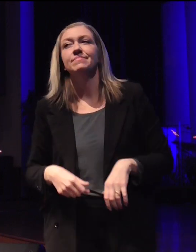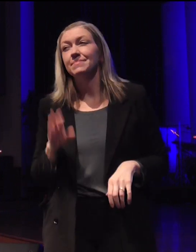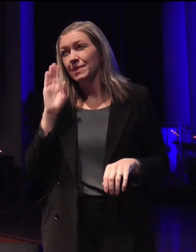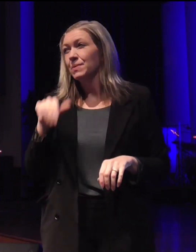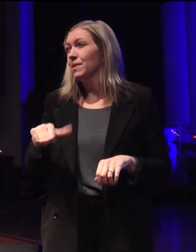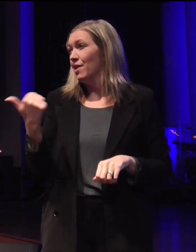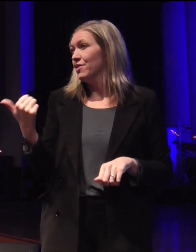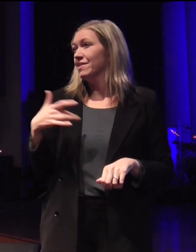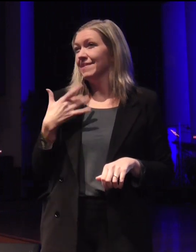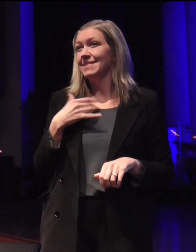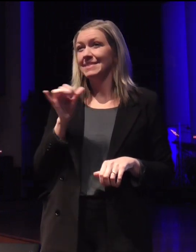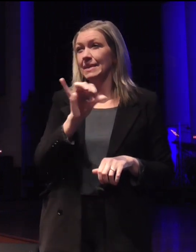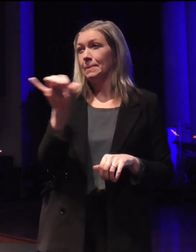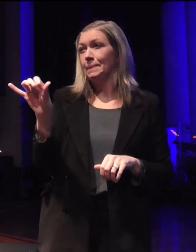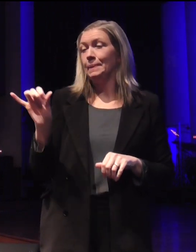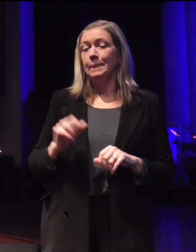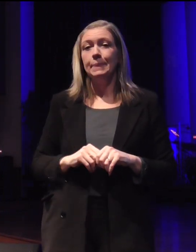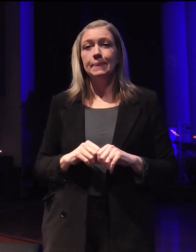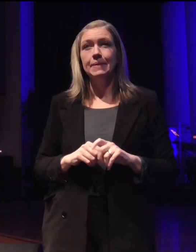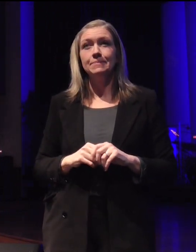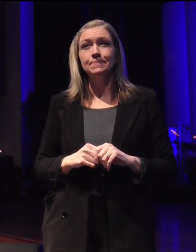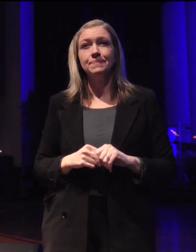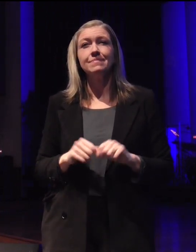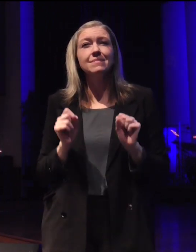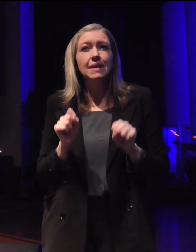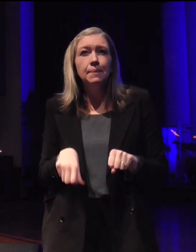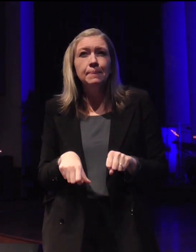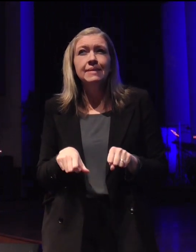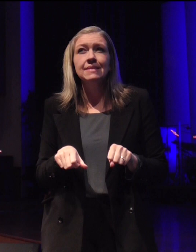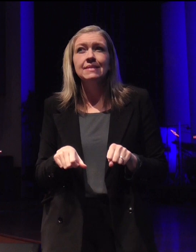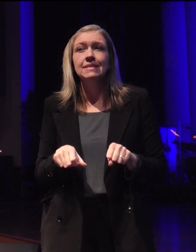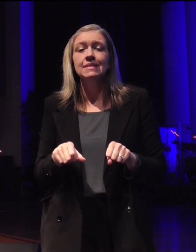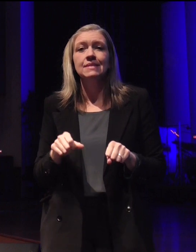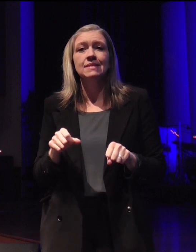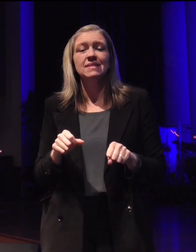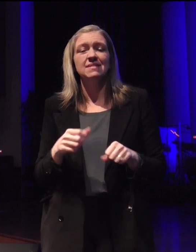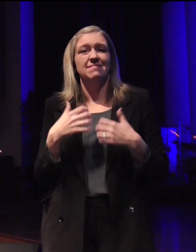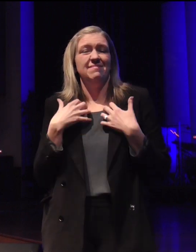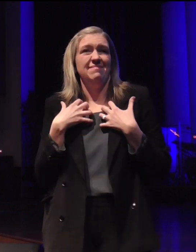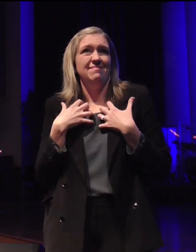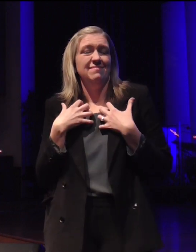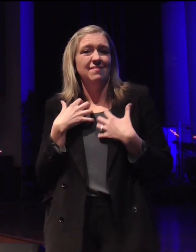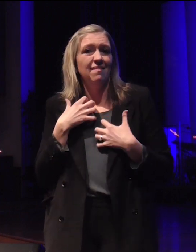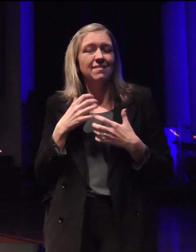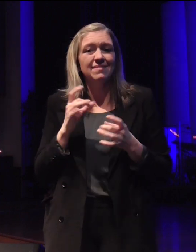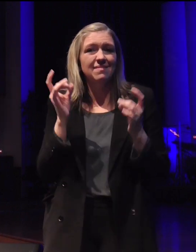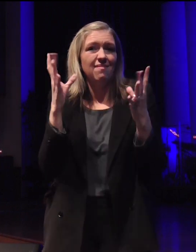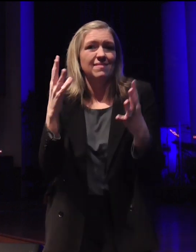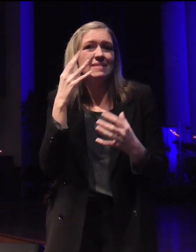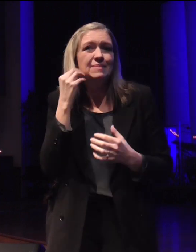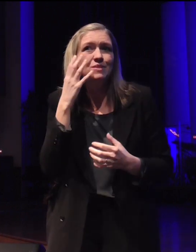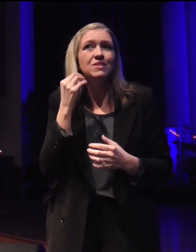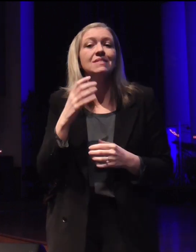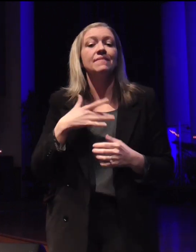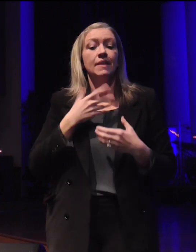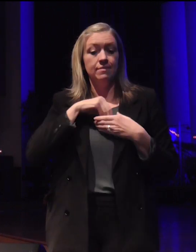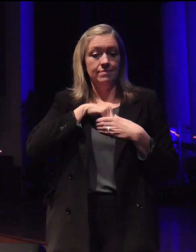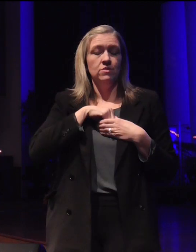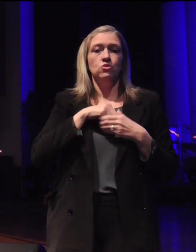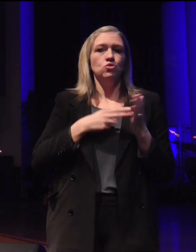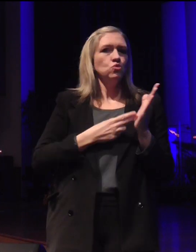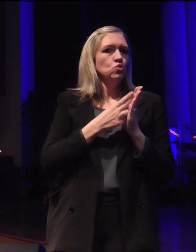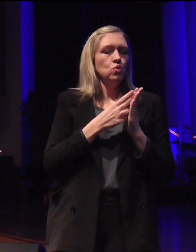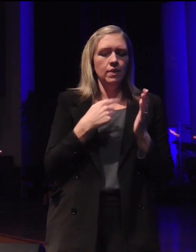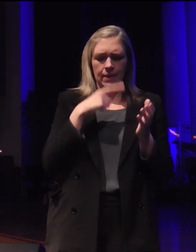too, because it can be a miserable thing to have a truth and believe it